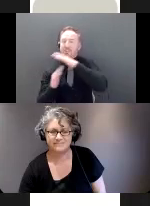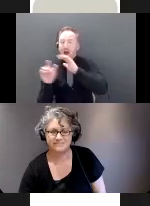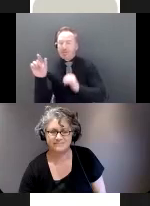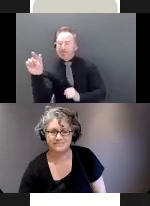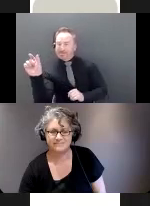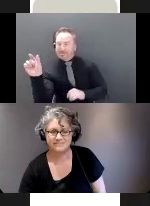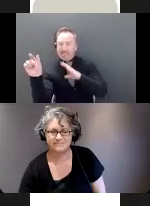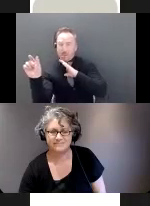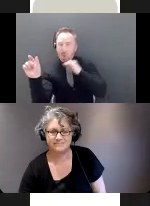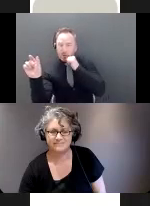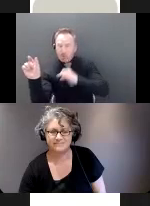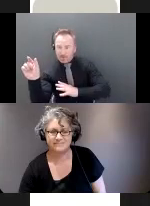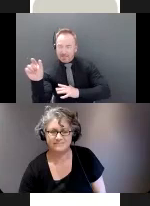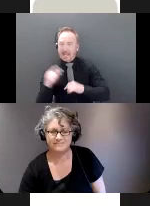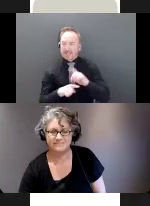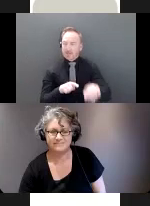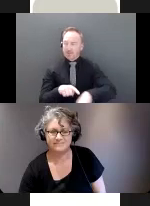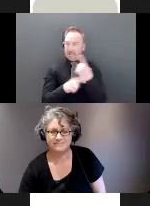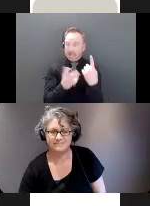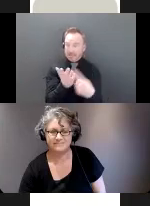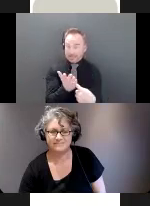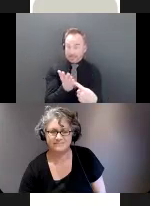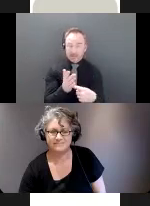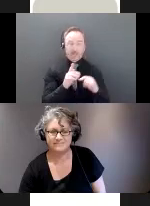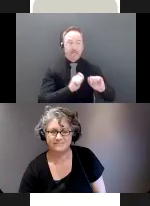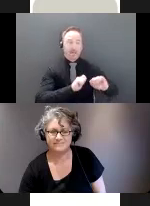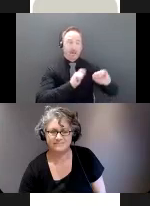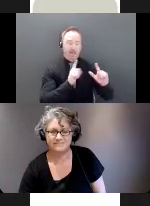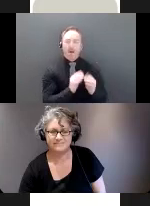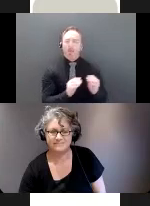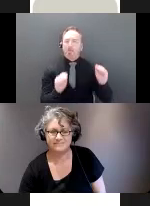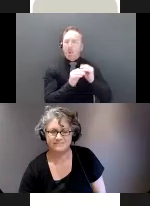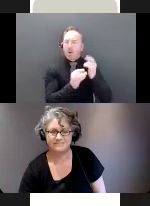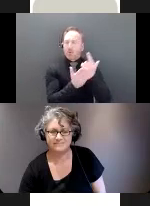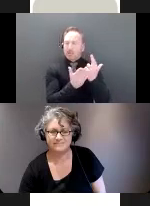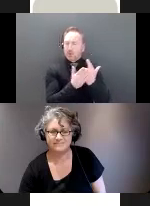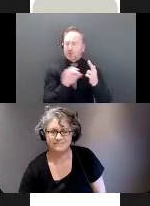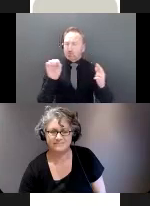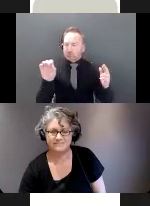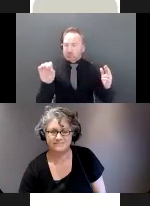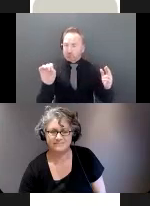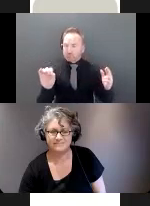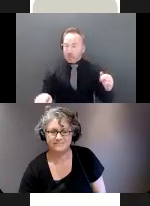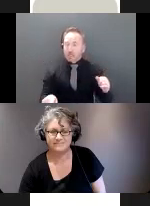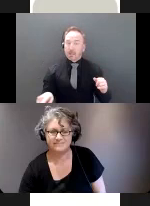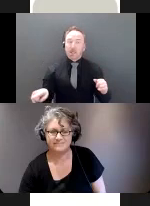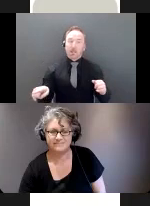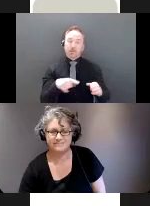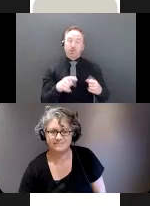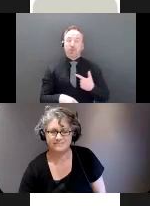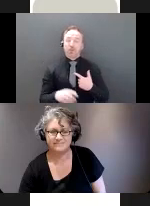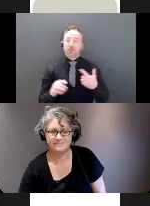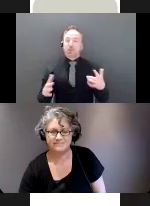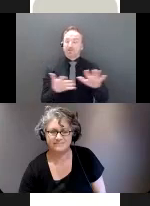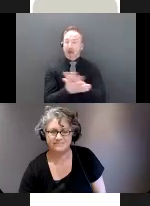We'll go on to the next one here. Just a few more resources for you to have related to violence against women resources